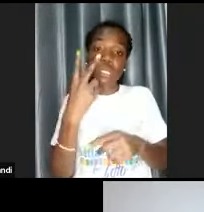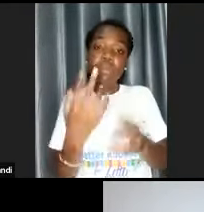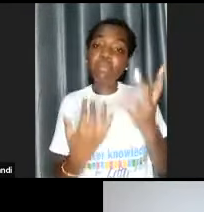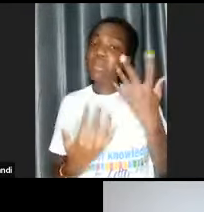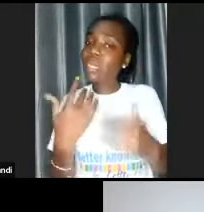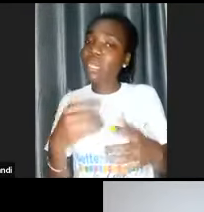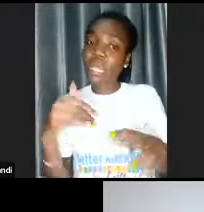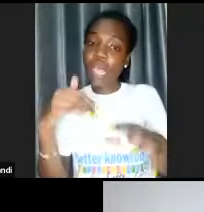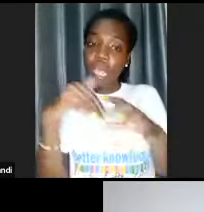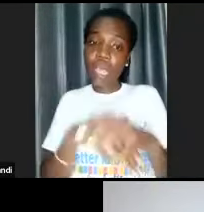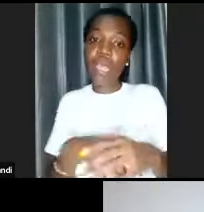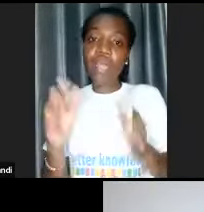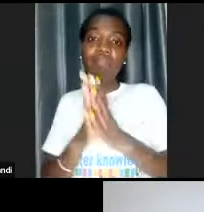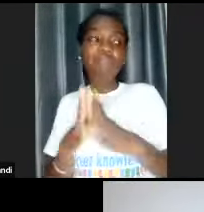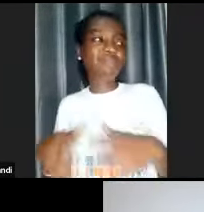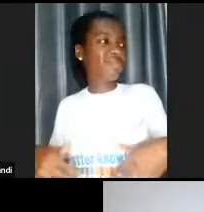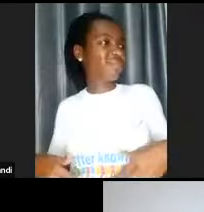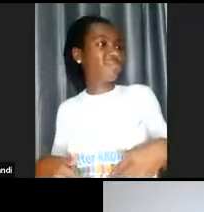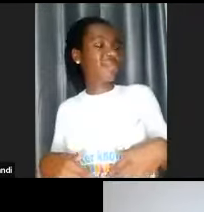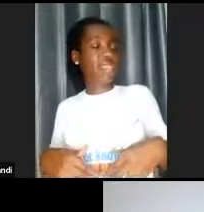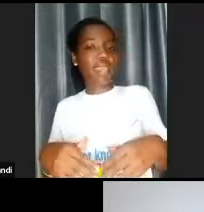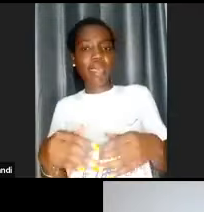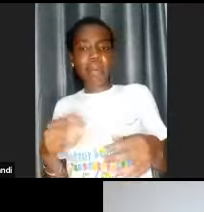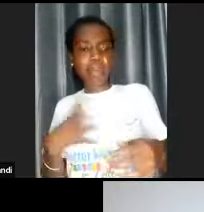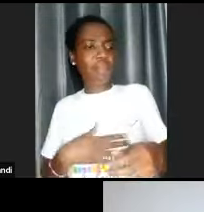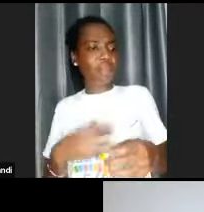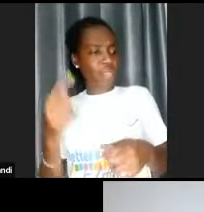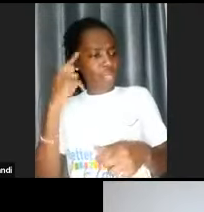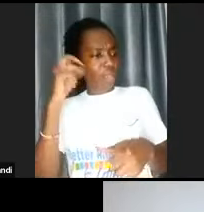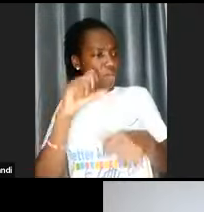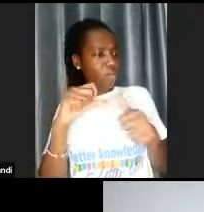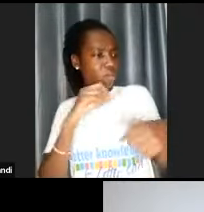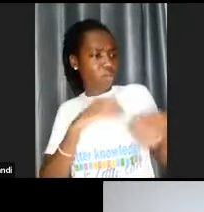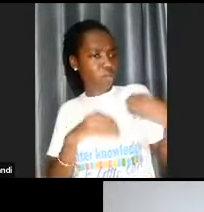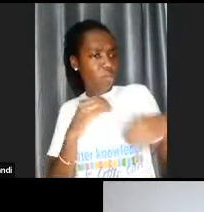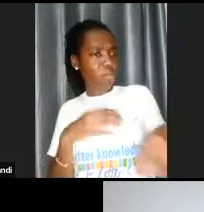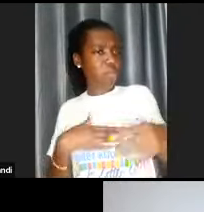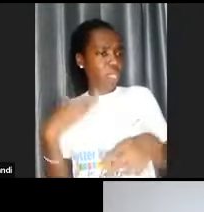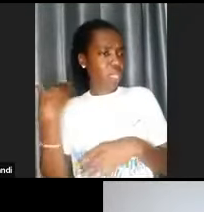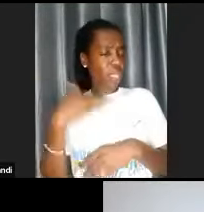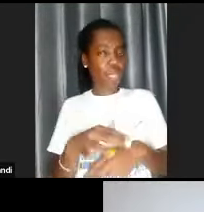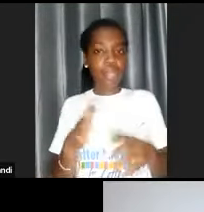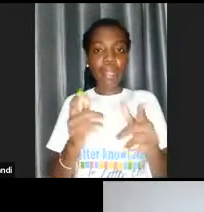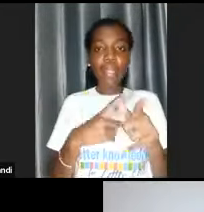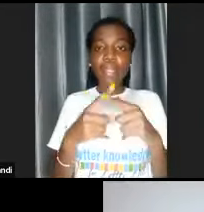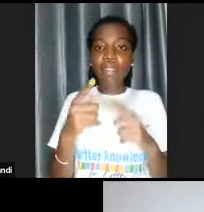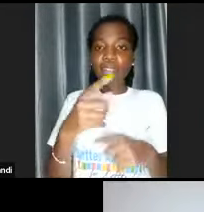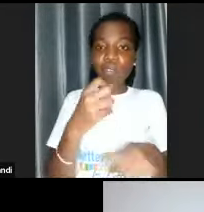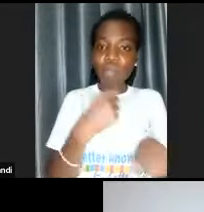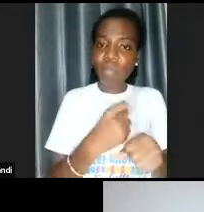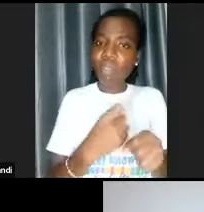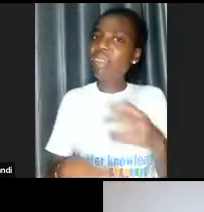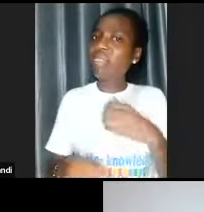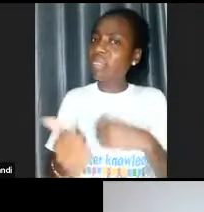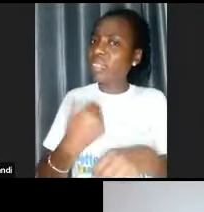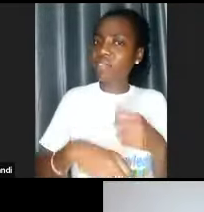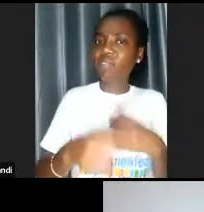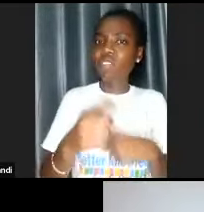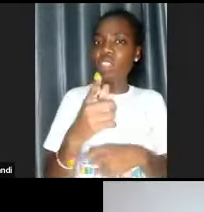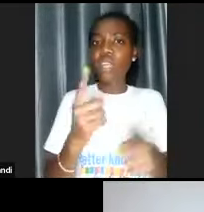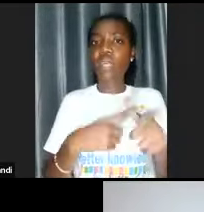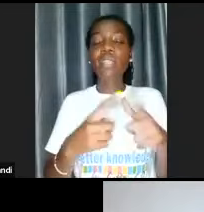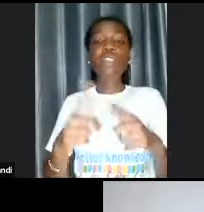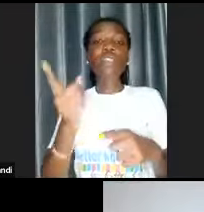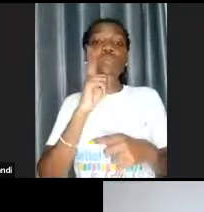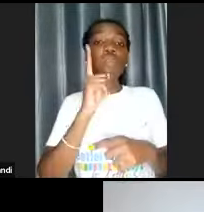like, wait a minute, I hate this corruption. And you actually put in it and it actually activates you. That even tomorrow you can start taking placards and go